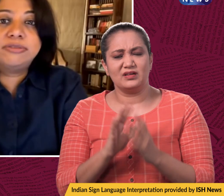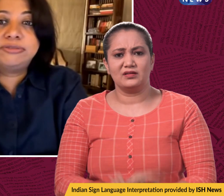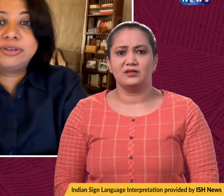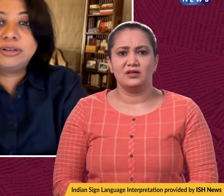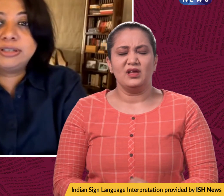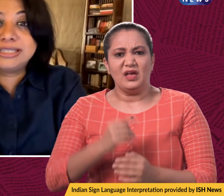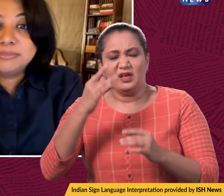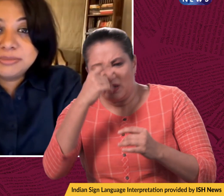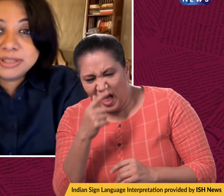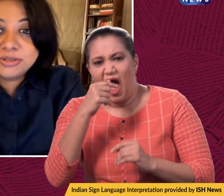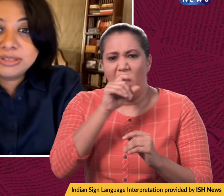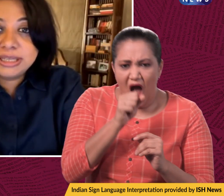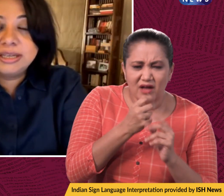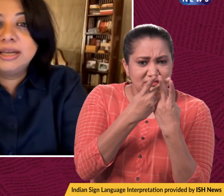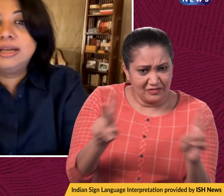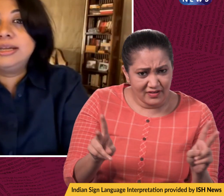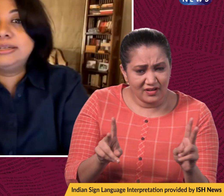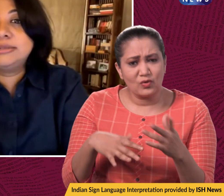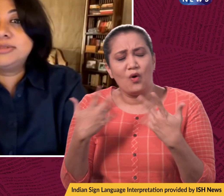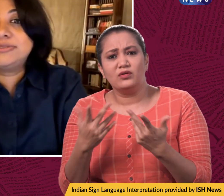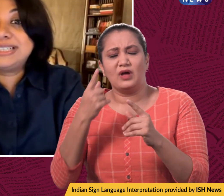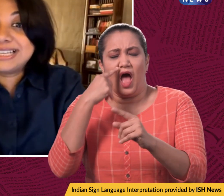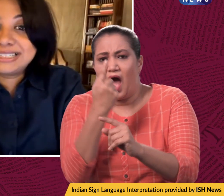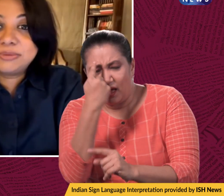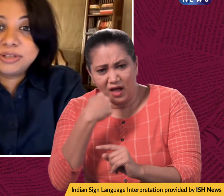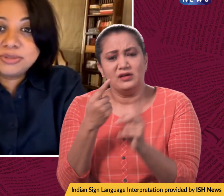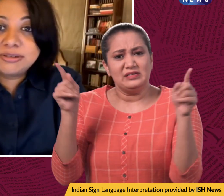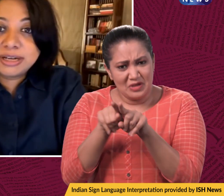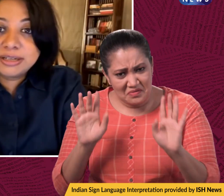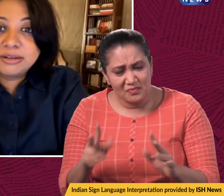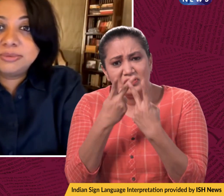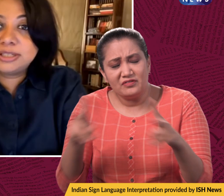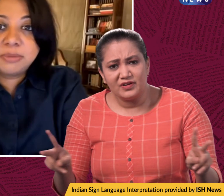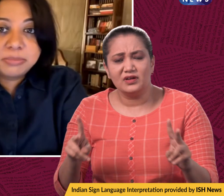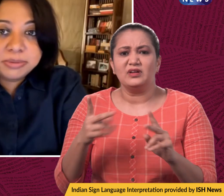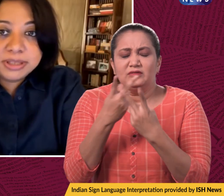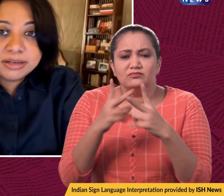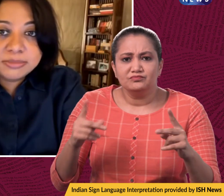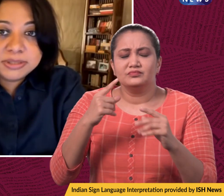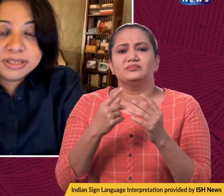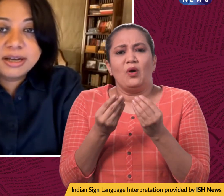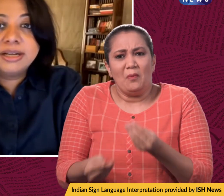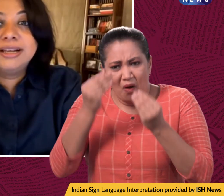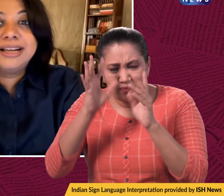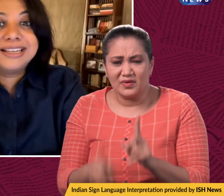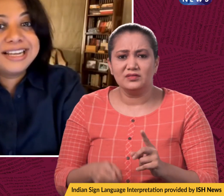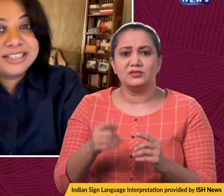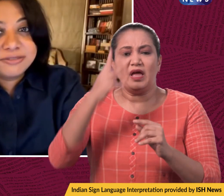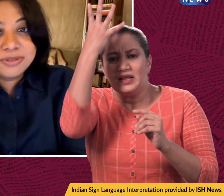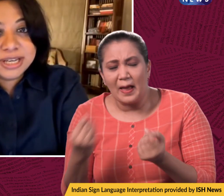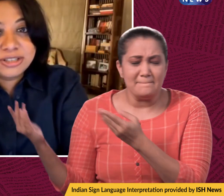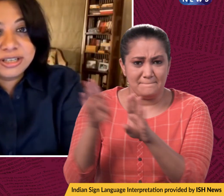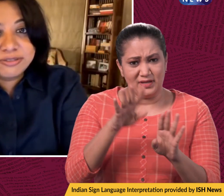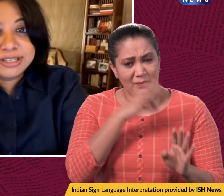terms of the symptoms that you see, in terms of the tests that we're using right now. Does it pop up on the RT-PCR? Are